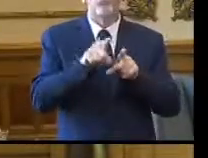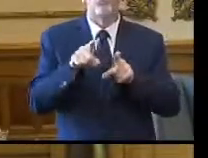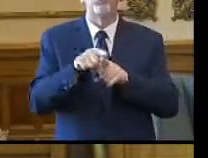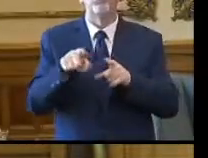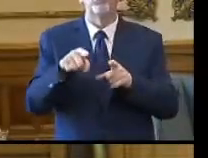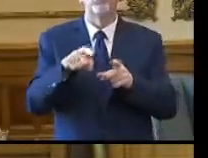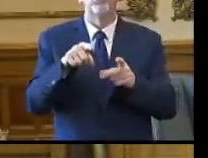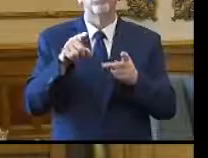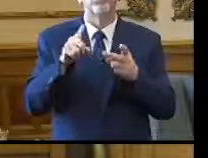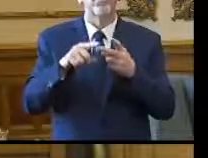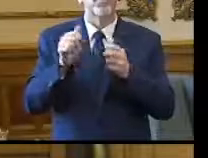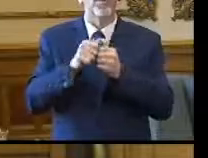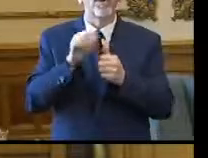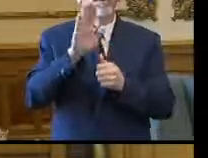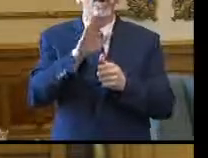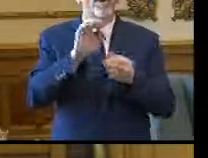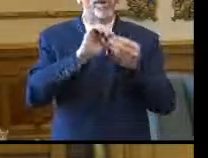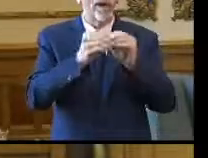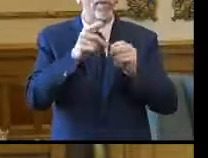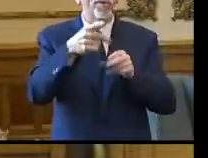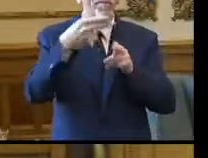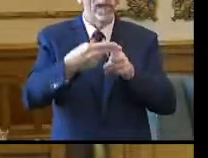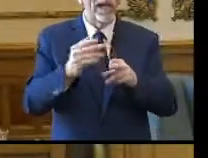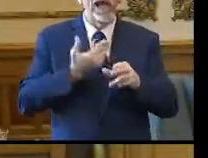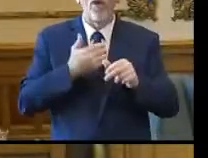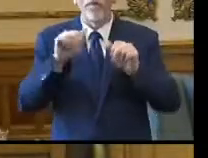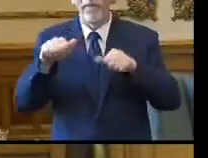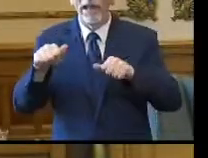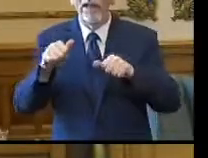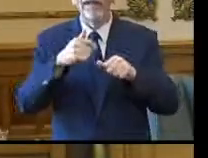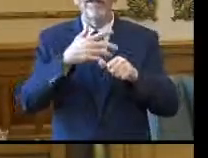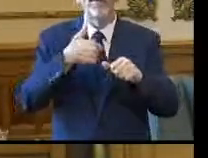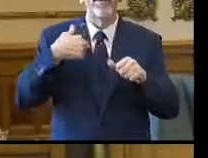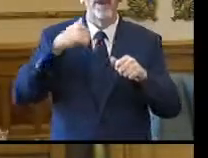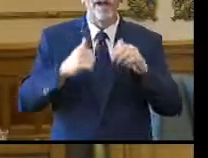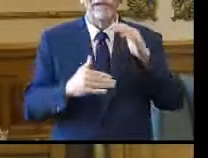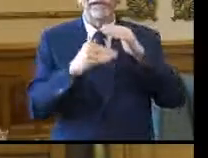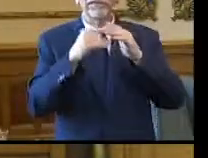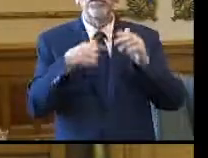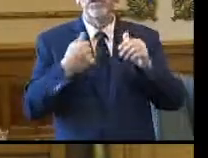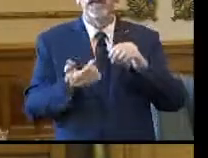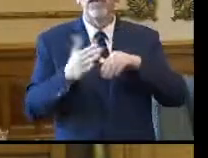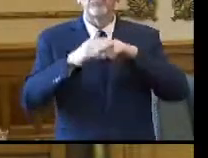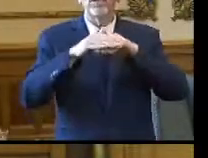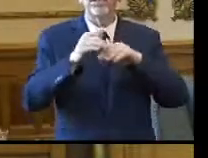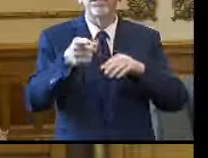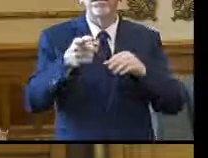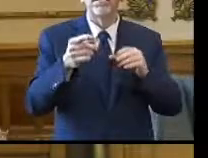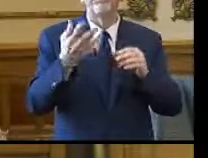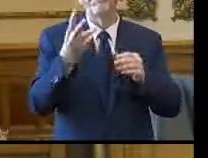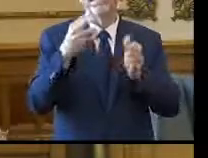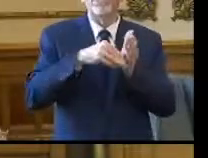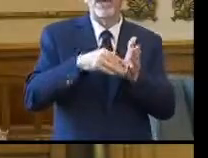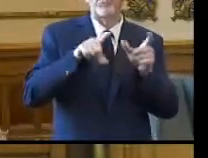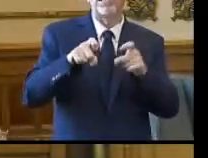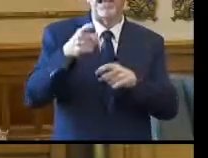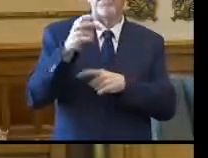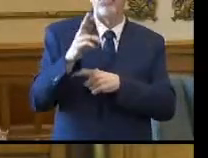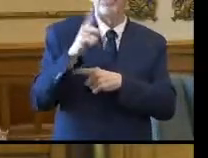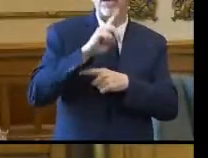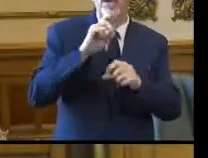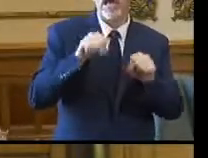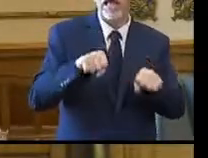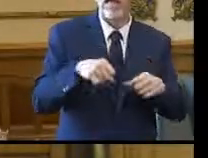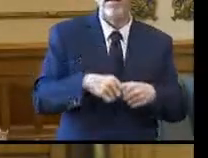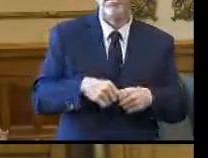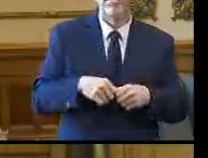the capacity numbers that you mentioned and the ability to perhaps increase upwards of 6,000 tests per day,